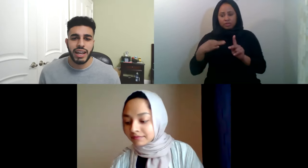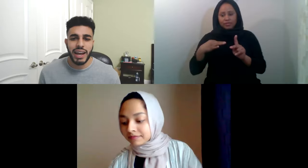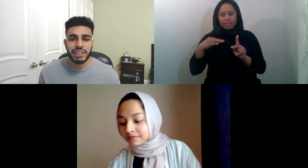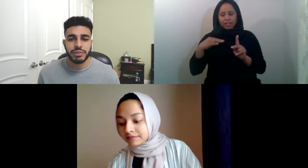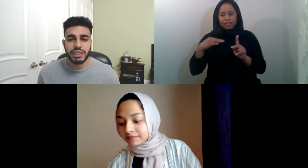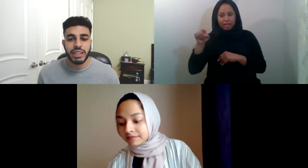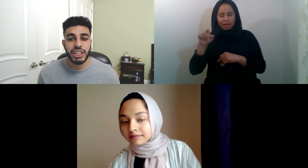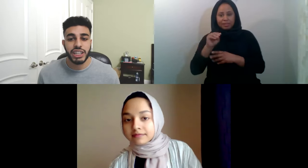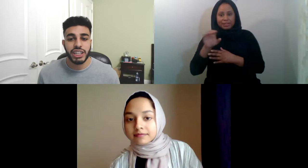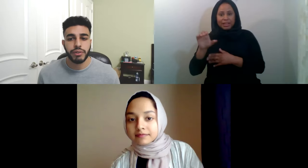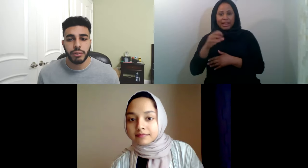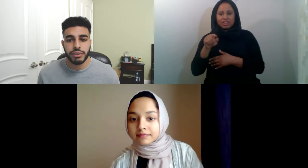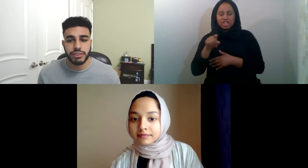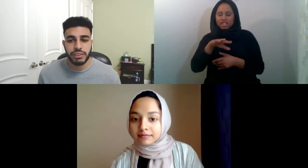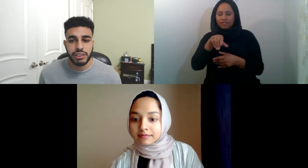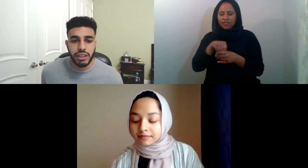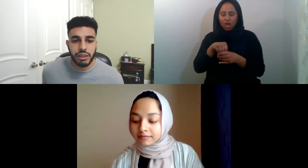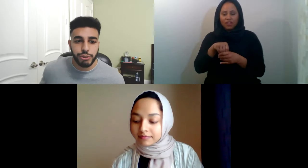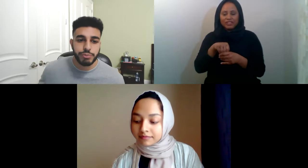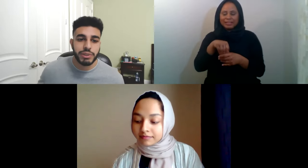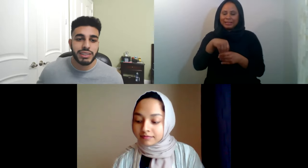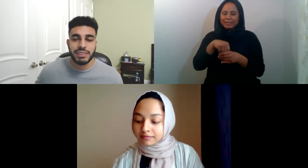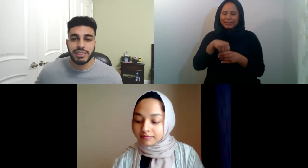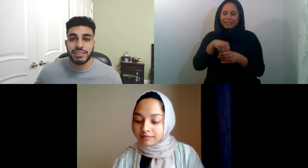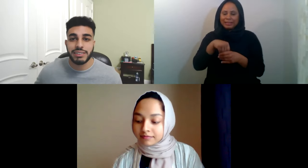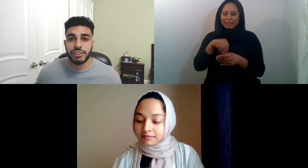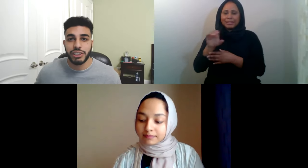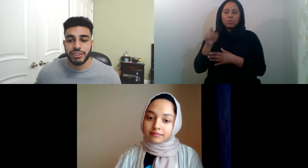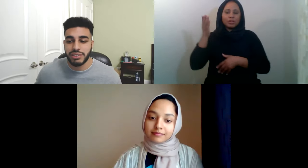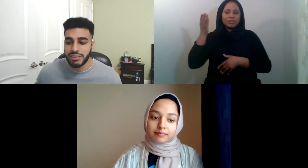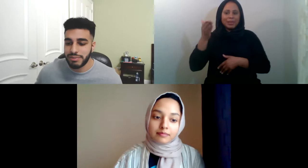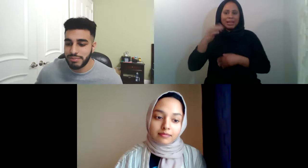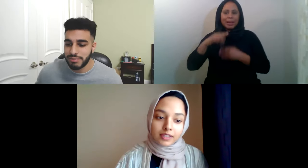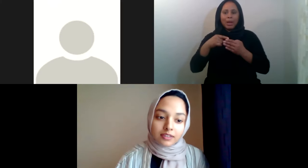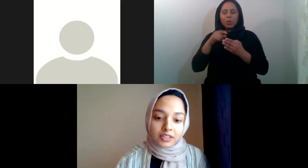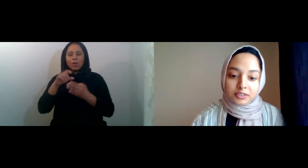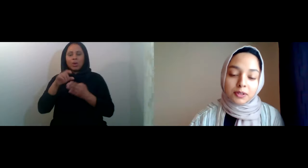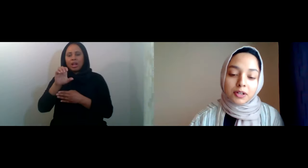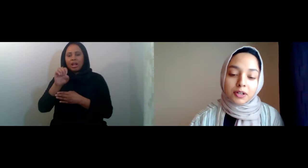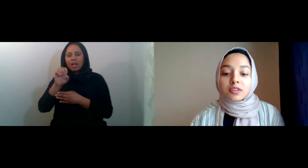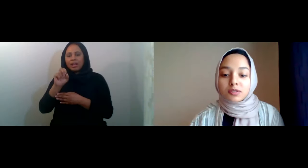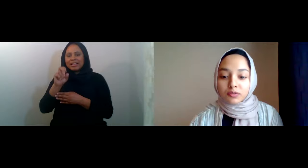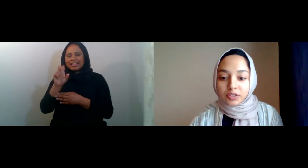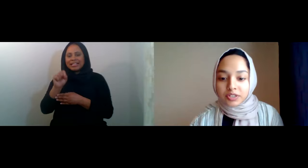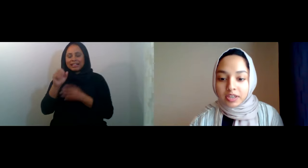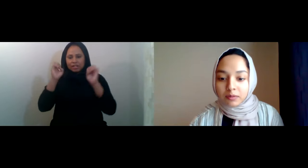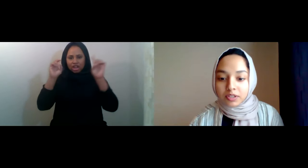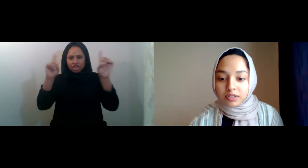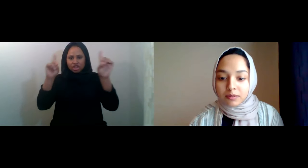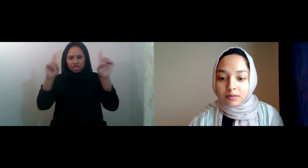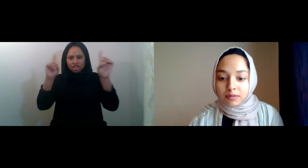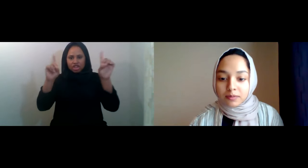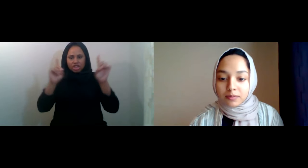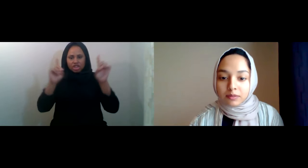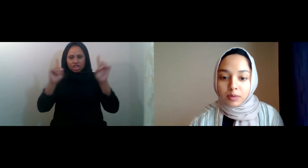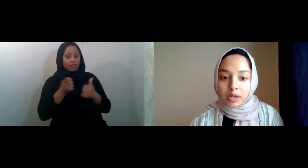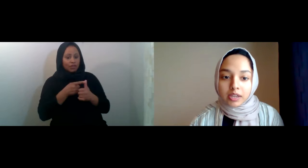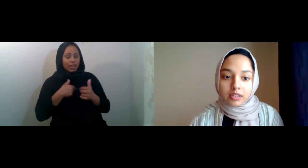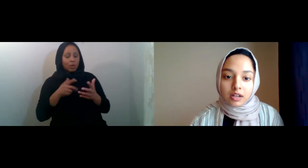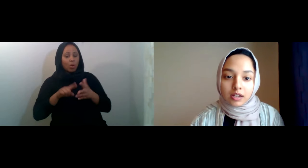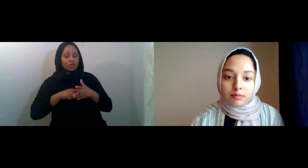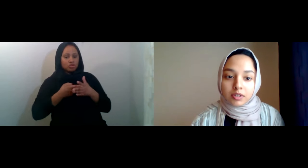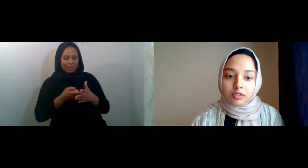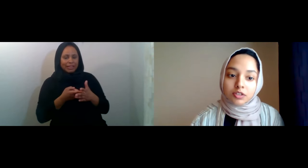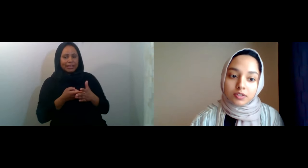and an actively engaged member of MCC, will speak on census education. Thanks Jamal. So first I want to begin